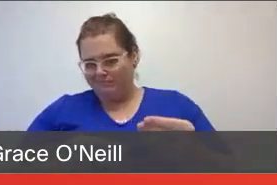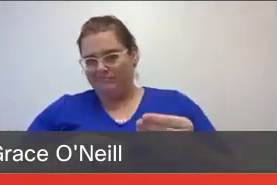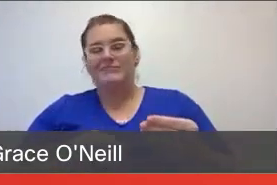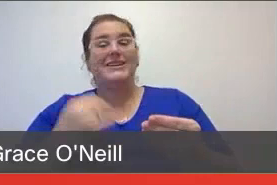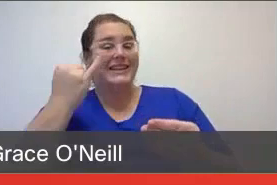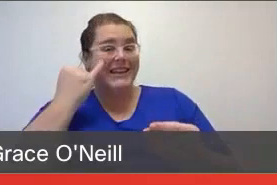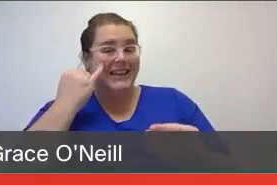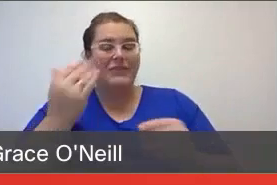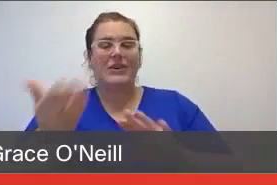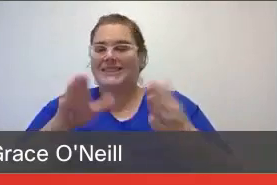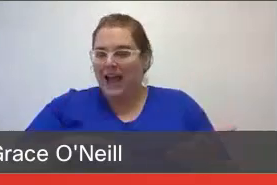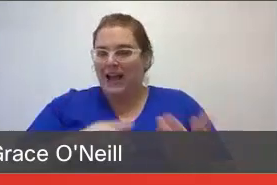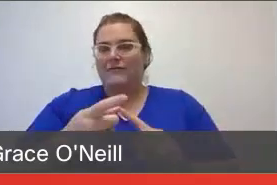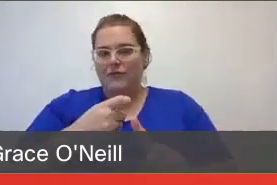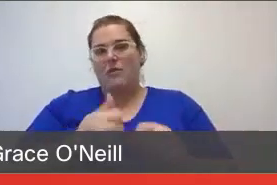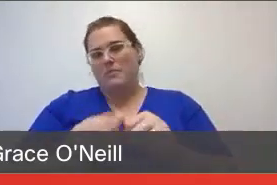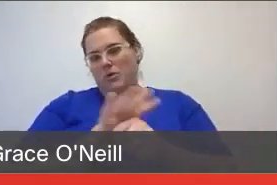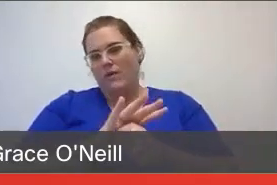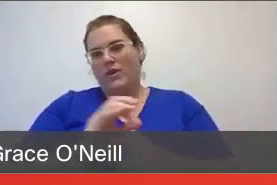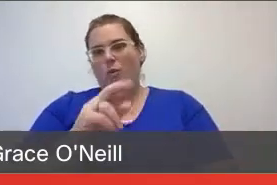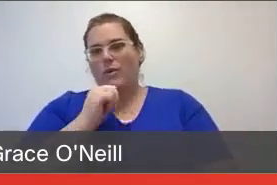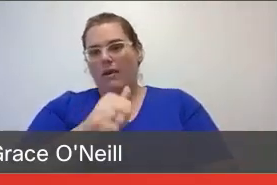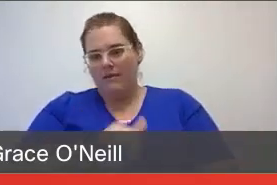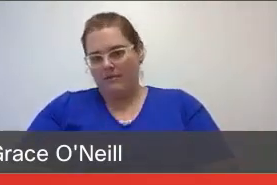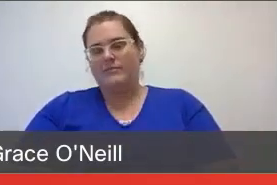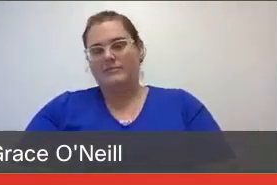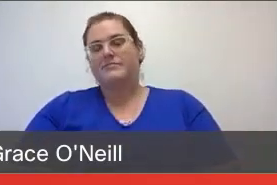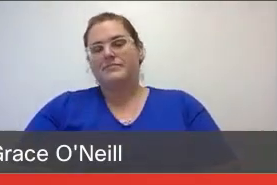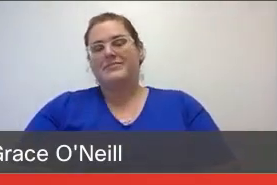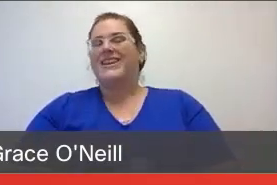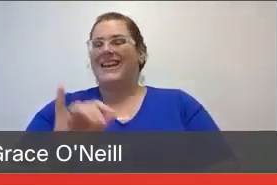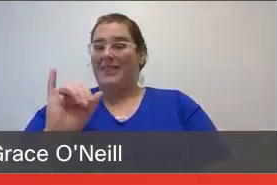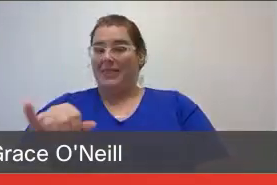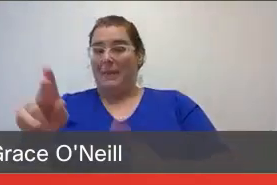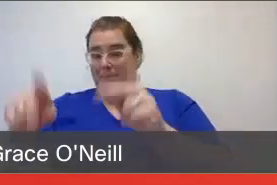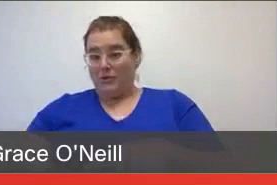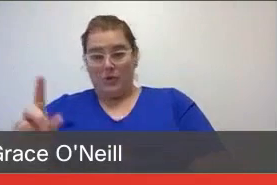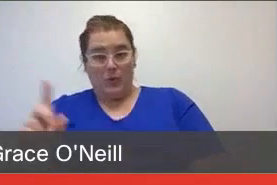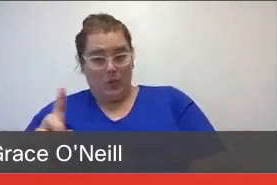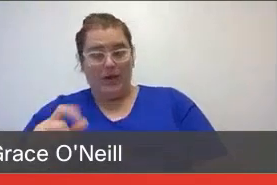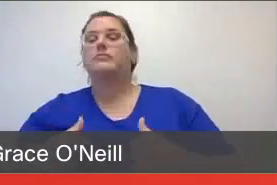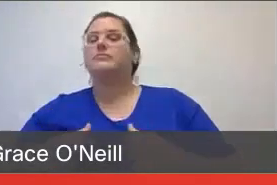And that was a person in supported living. And so in supported living,